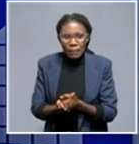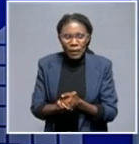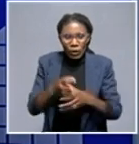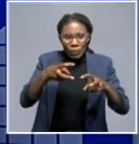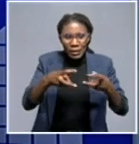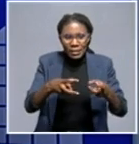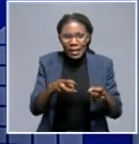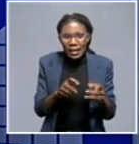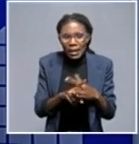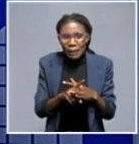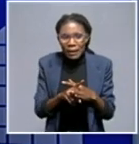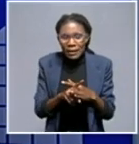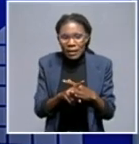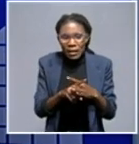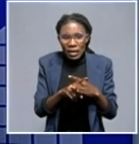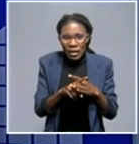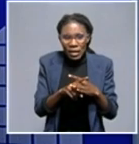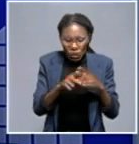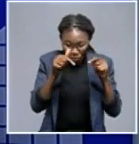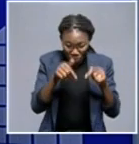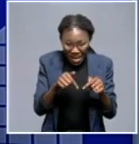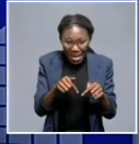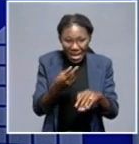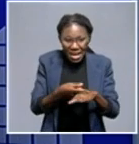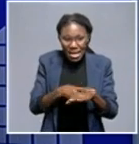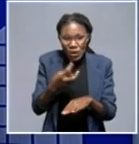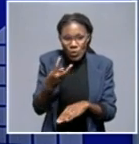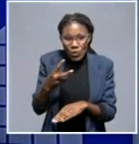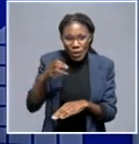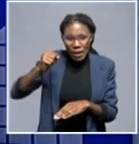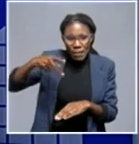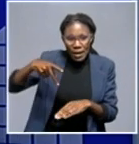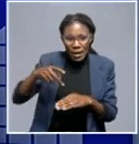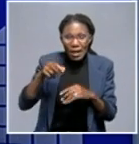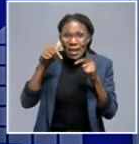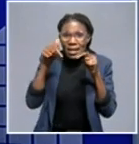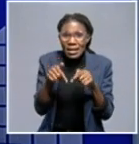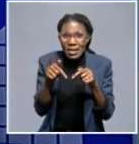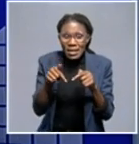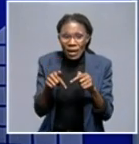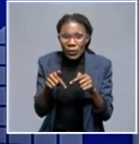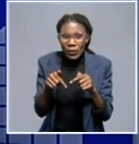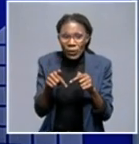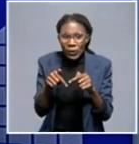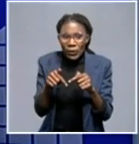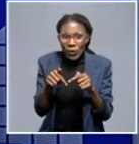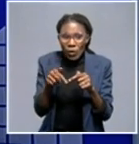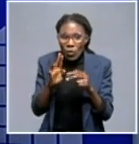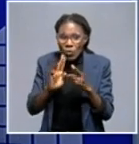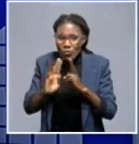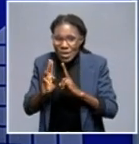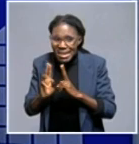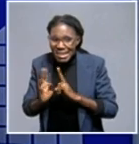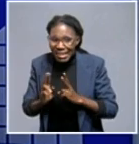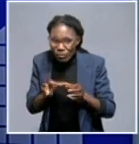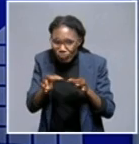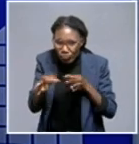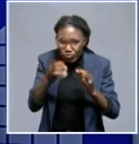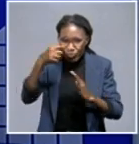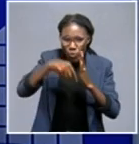is scheduled to take place from today until the 20th of April. Now, to put things into perspective, we are joined by the Namibia's ambassador to